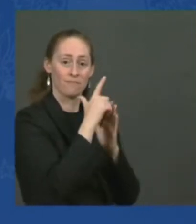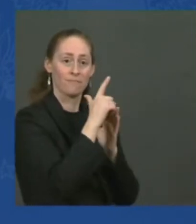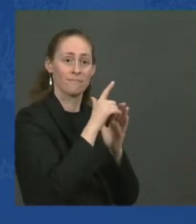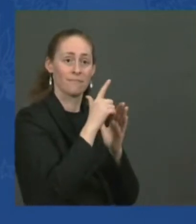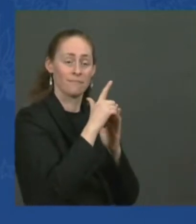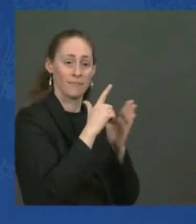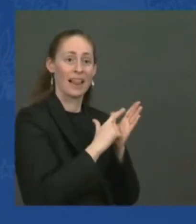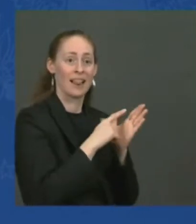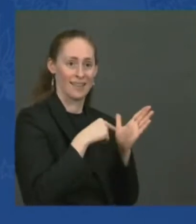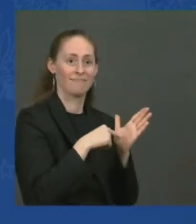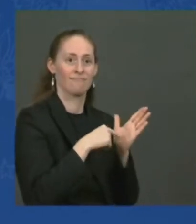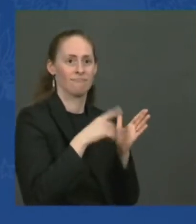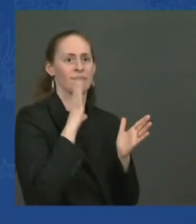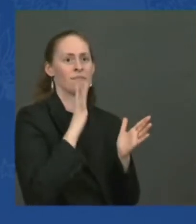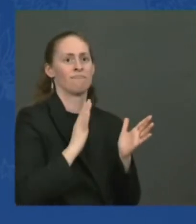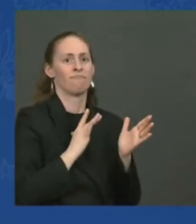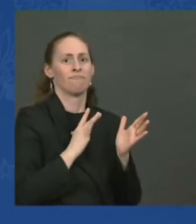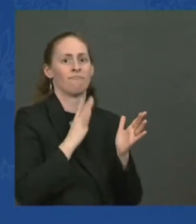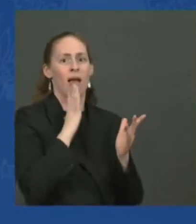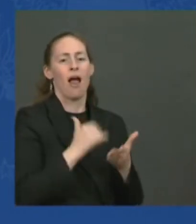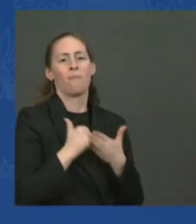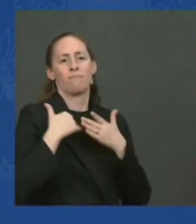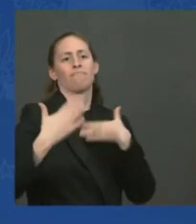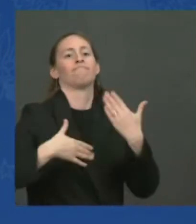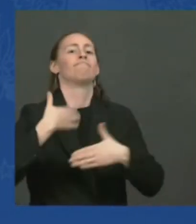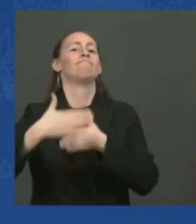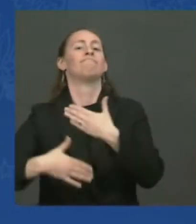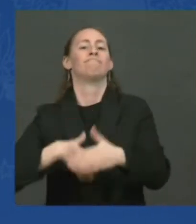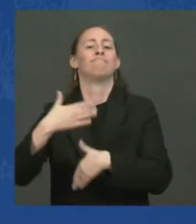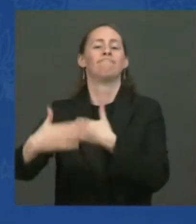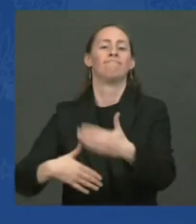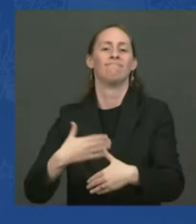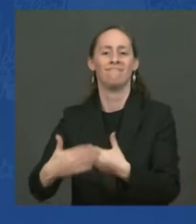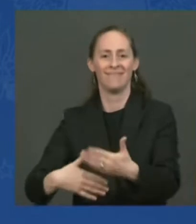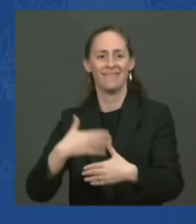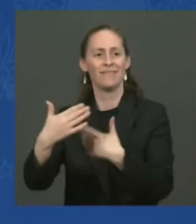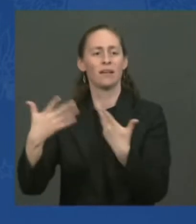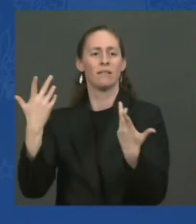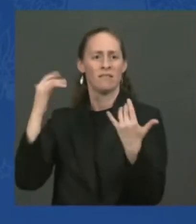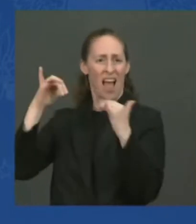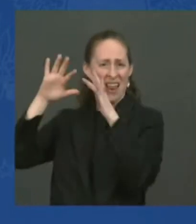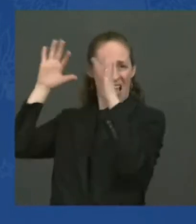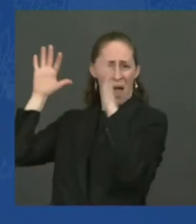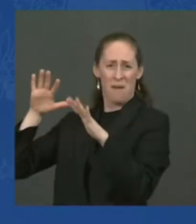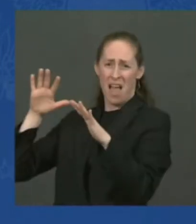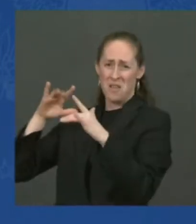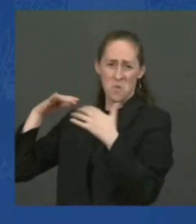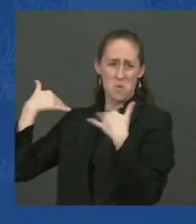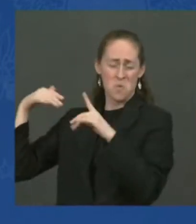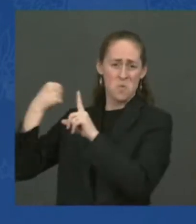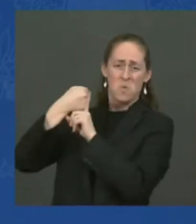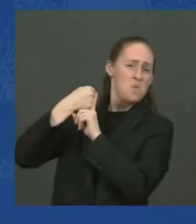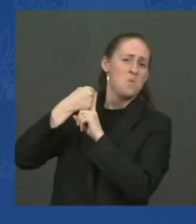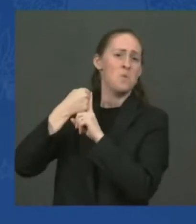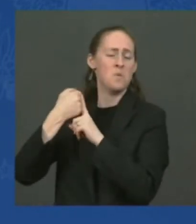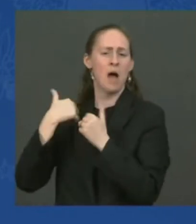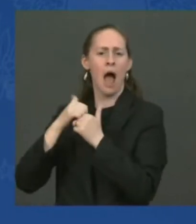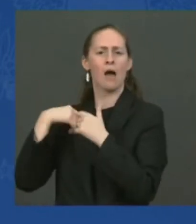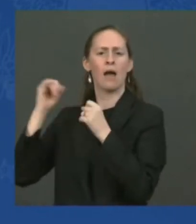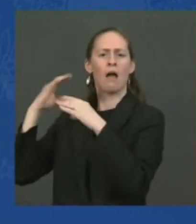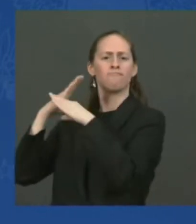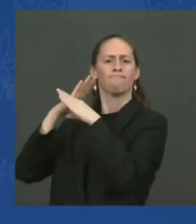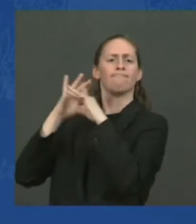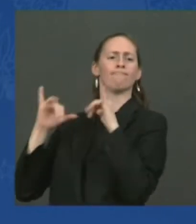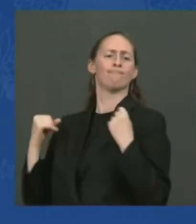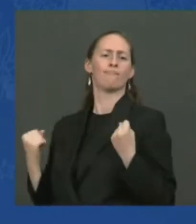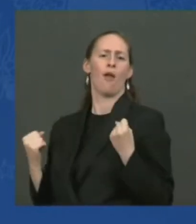efforts to prevent the worst of climate change, putting thousands of Americans to work by investing in resilience in our